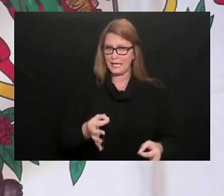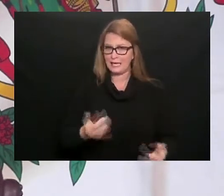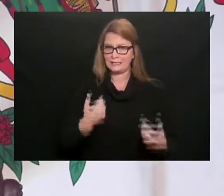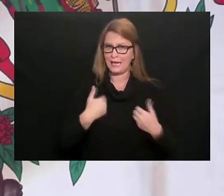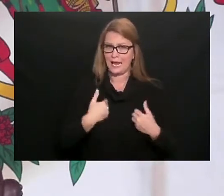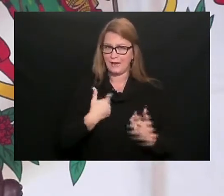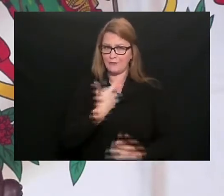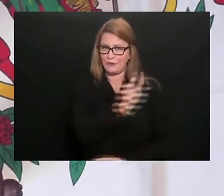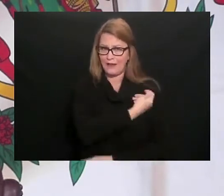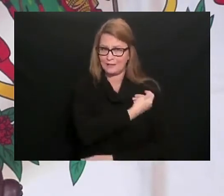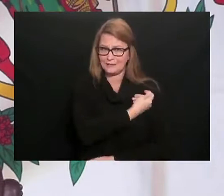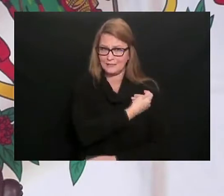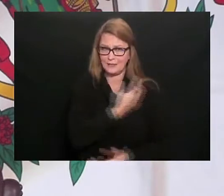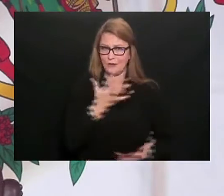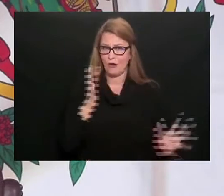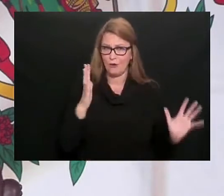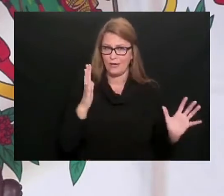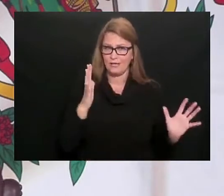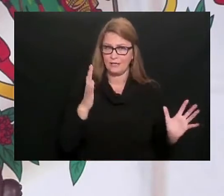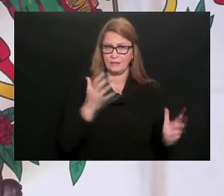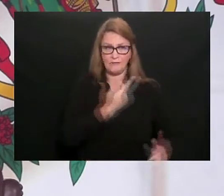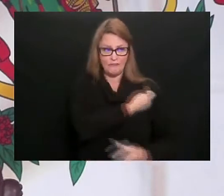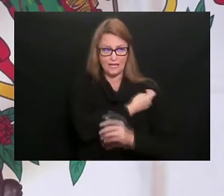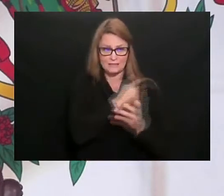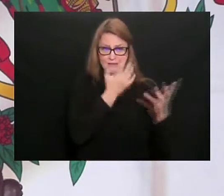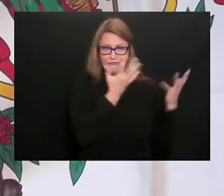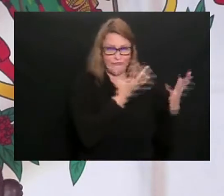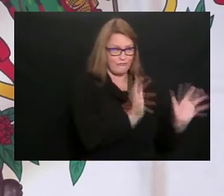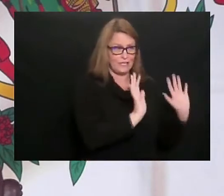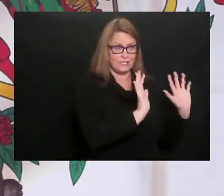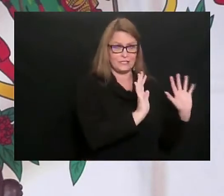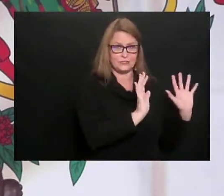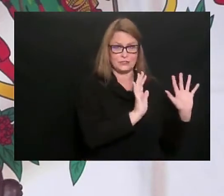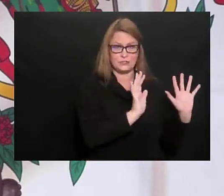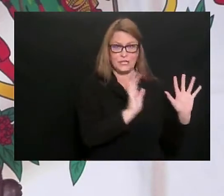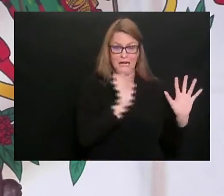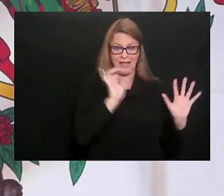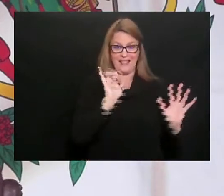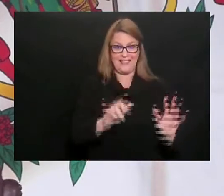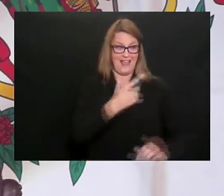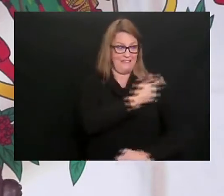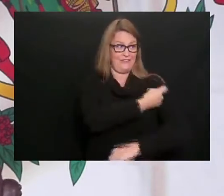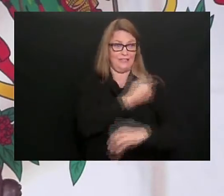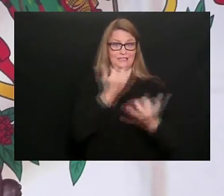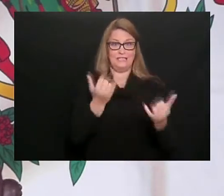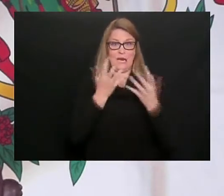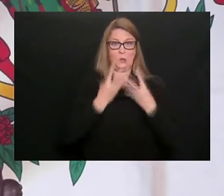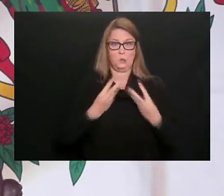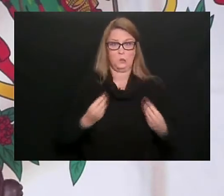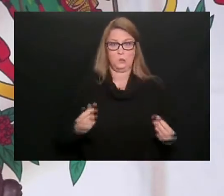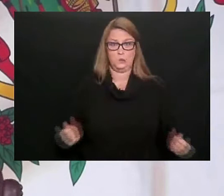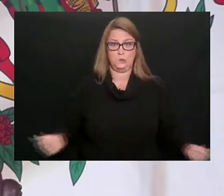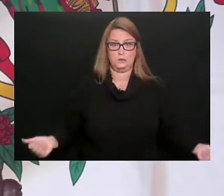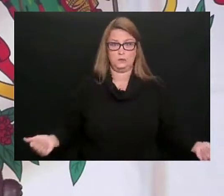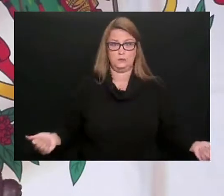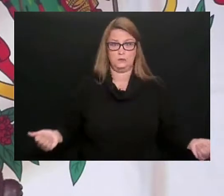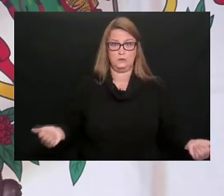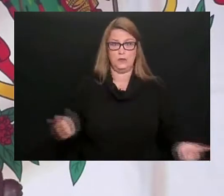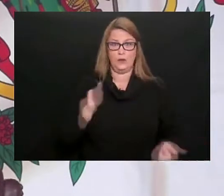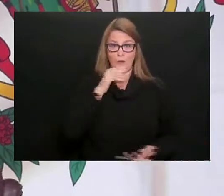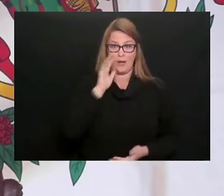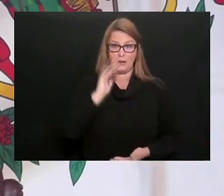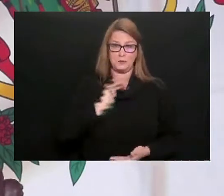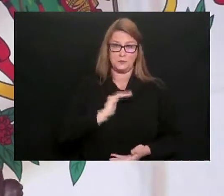vaccine. Your vaccine is wearing off. Now, the studies bounce back and forth